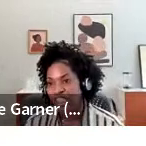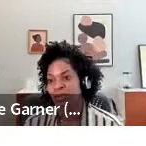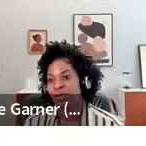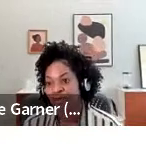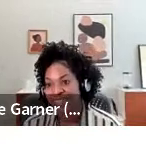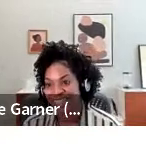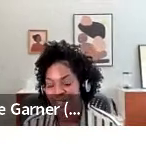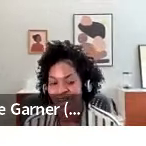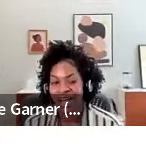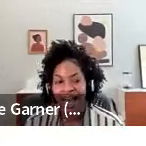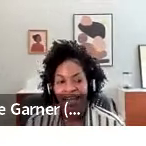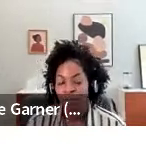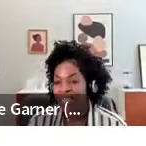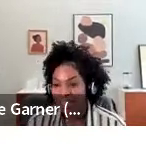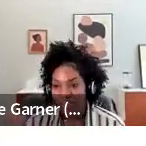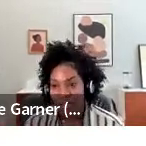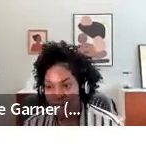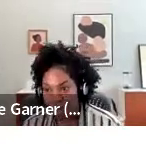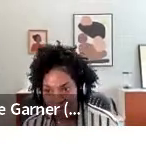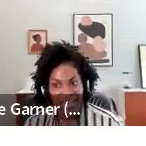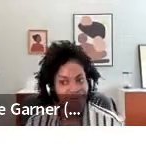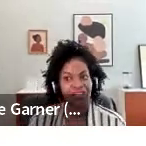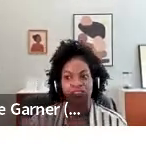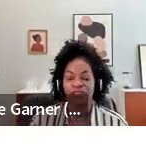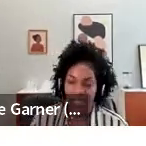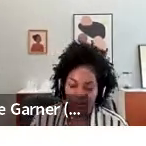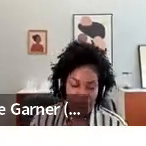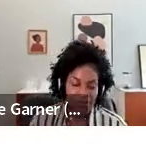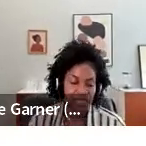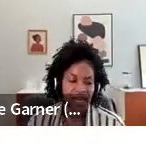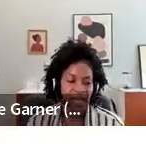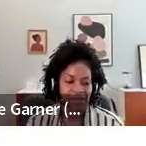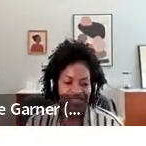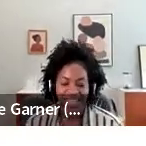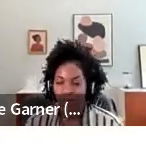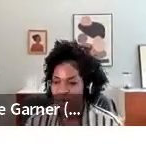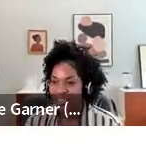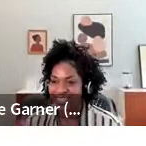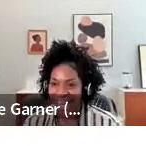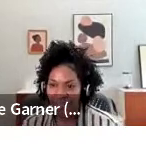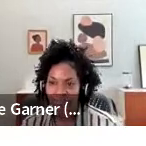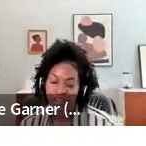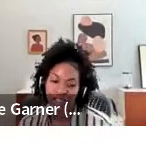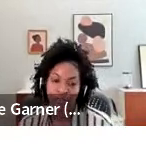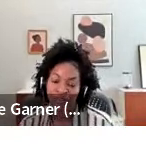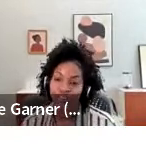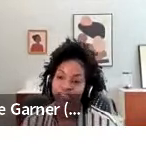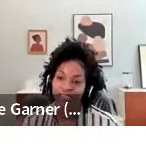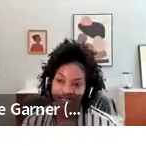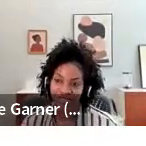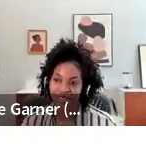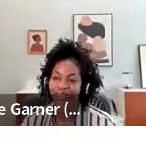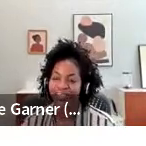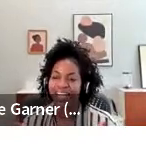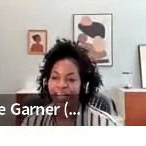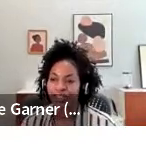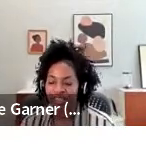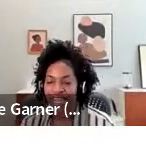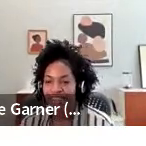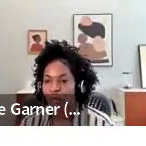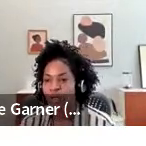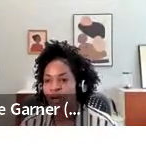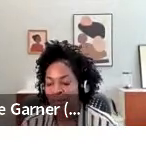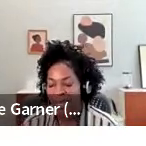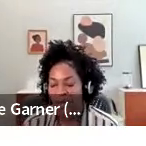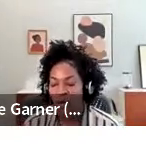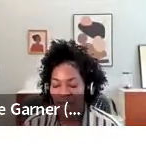just helping to promote the center. I know many of you have heard about it. Many of you have come to me and said, we're excited for you, but there's still, the entire